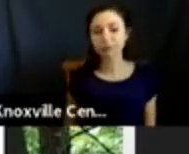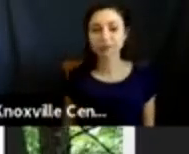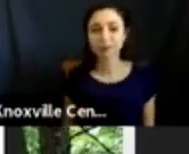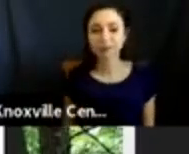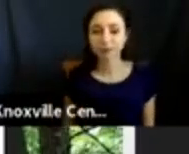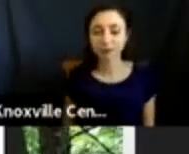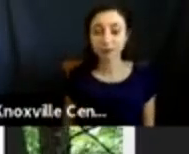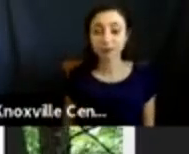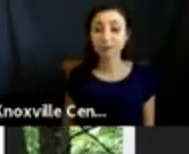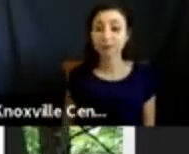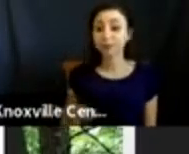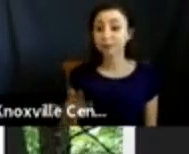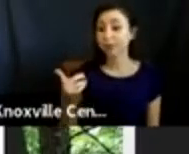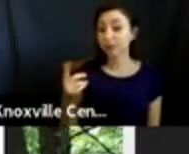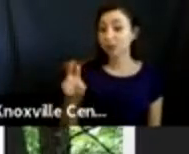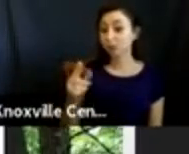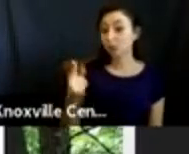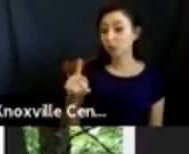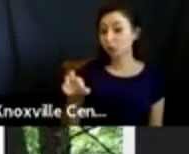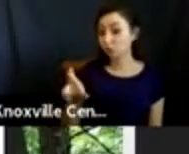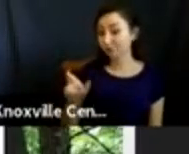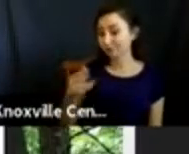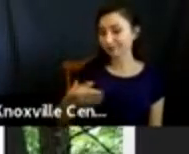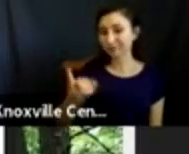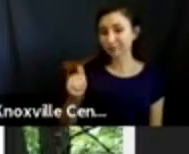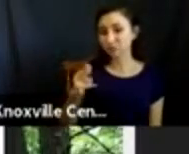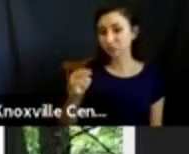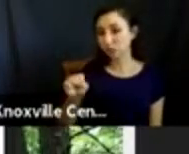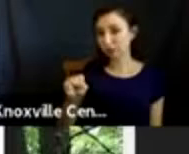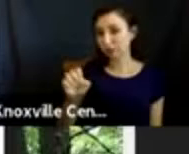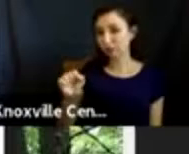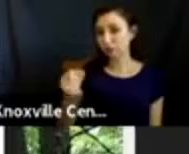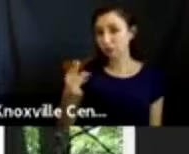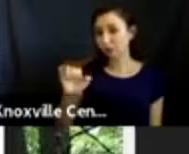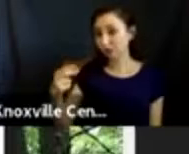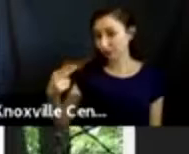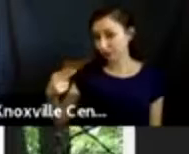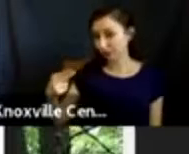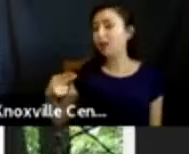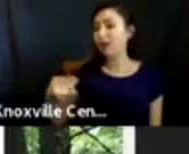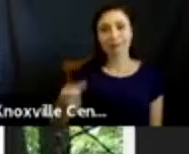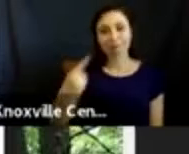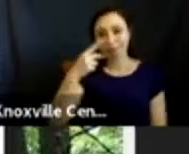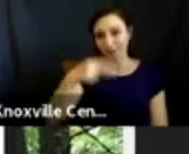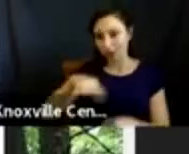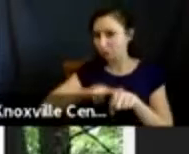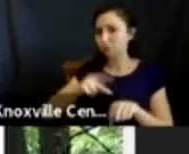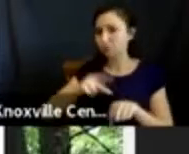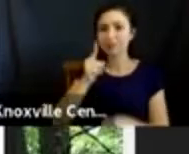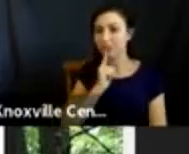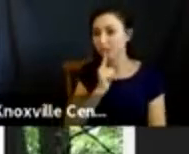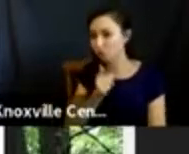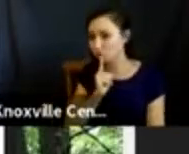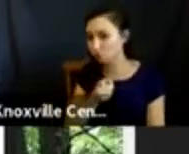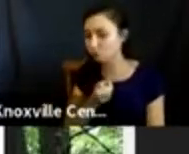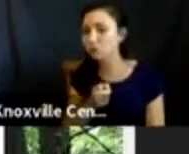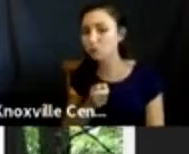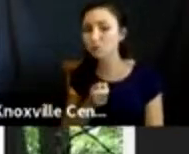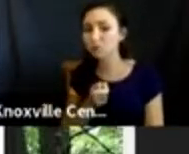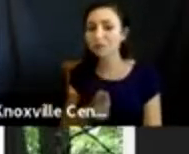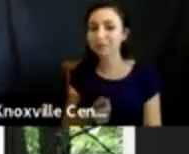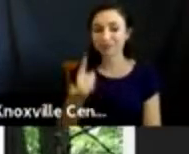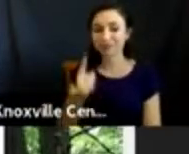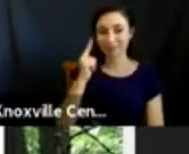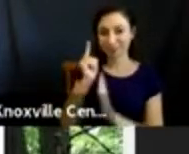Dr. Gocher, this is James Shamia. I absolutely think that's true, and I think that in just a minute